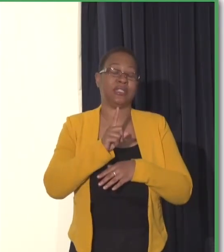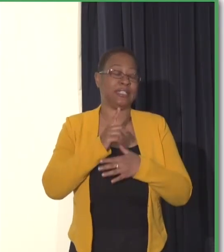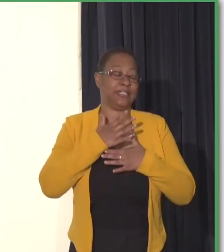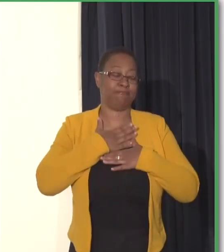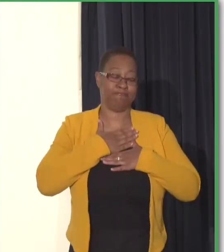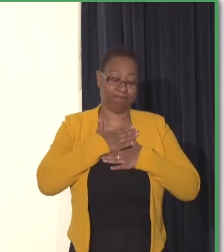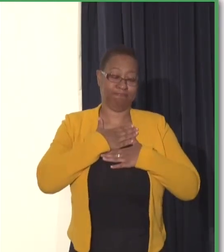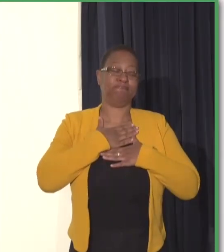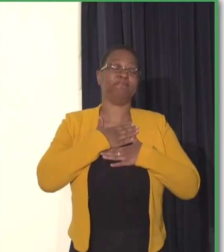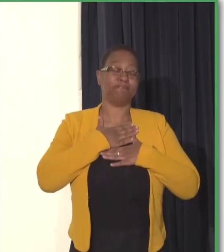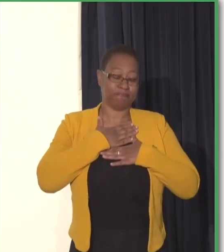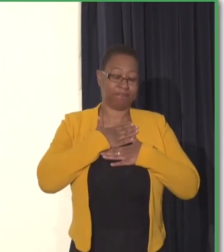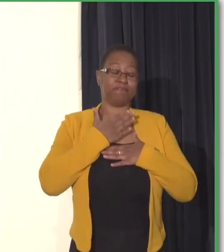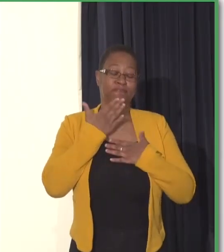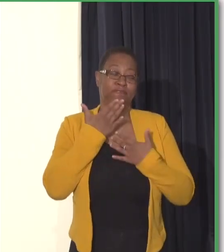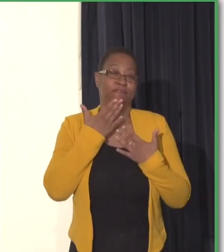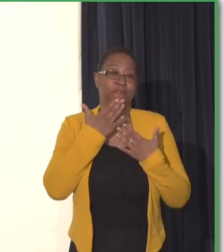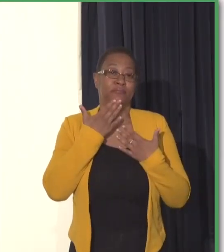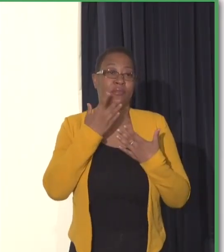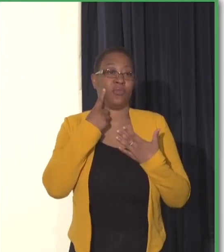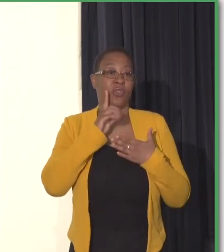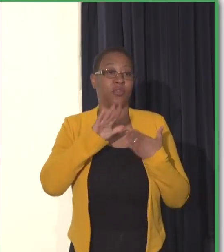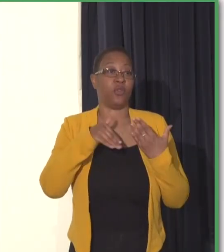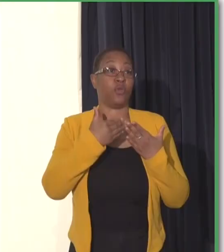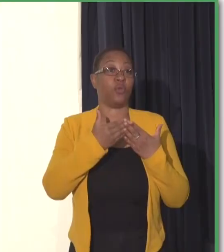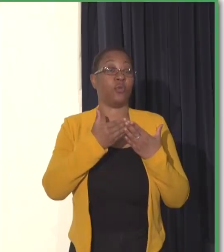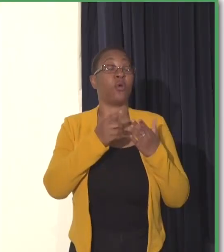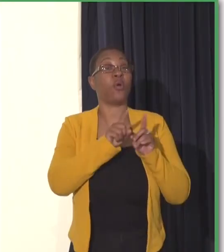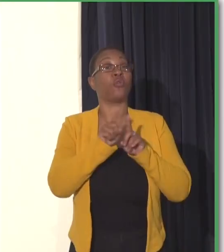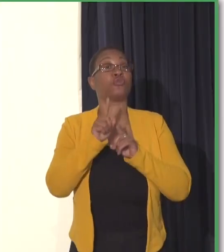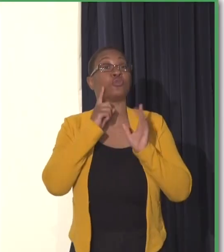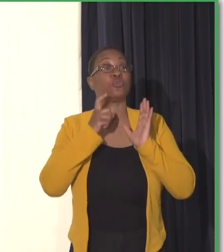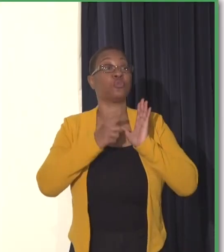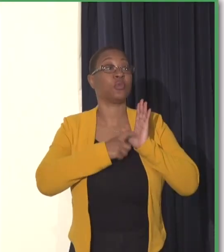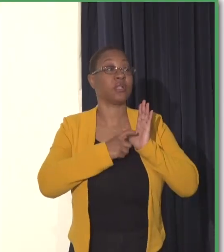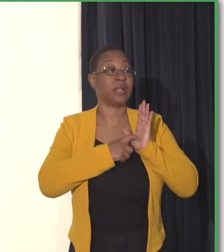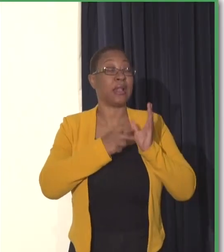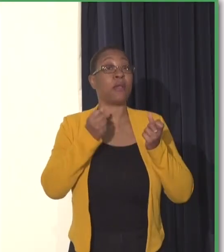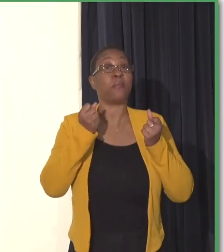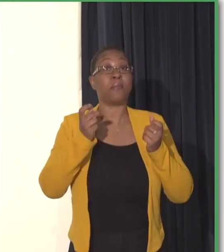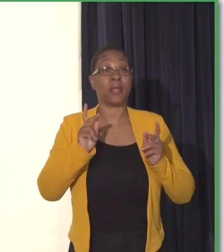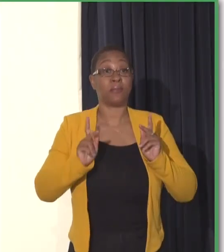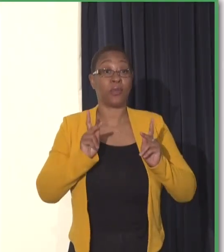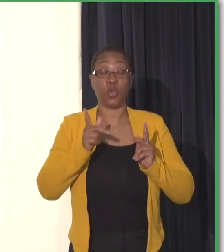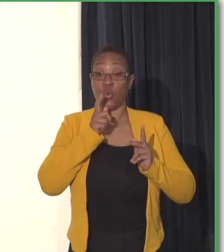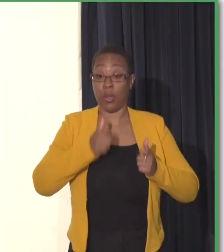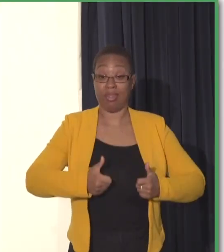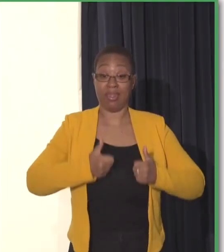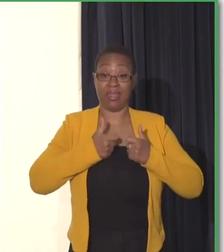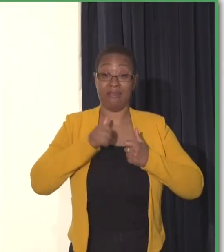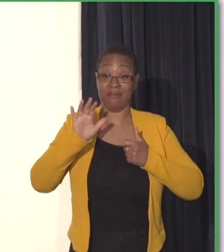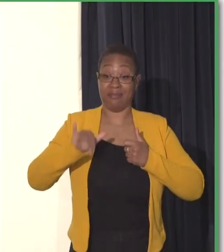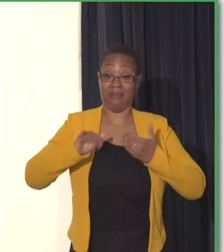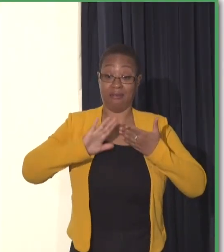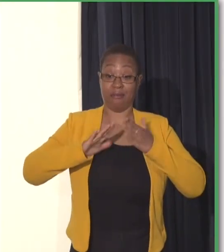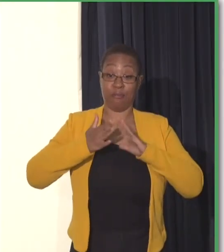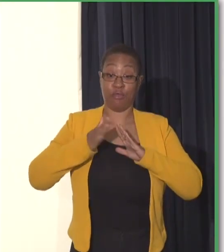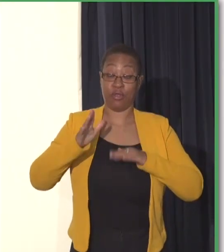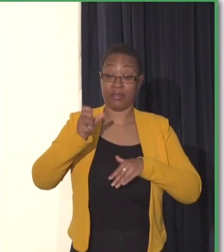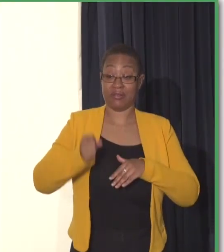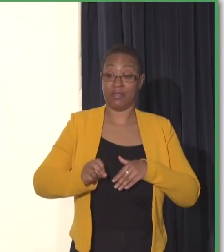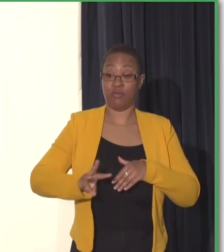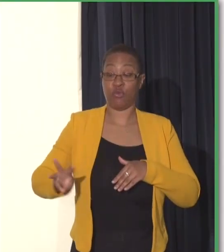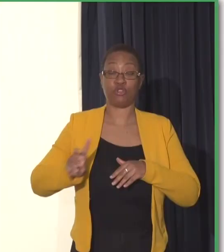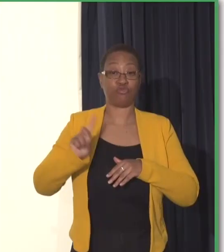outstanding. And thank you for also recognizing that many people who live in that community